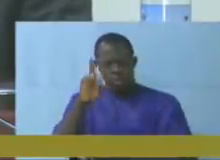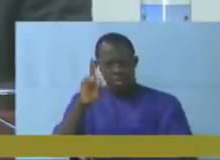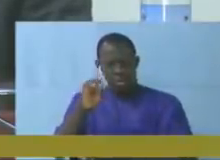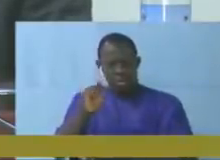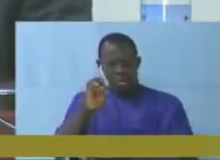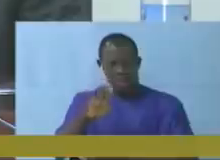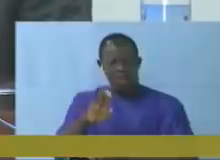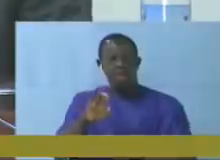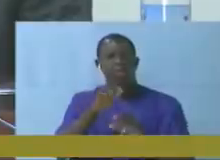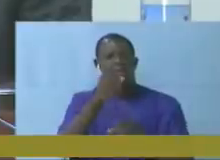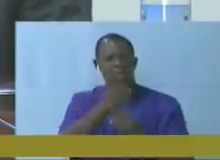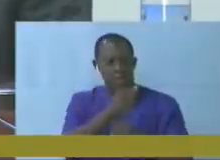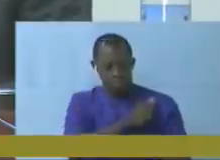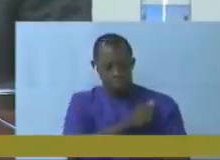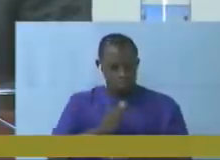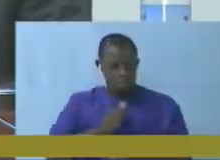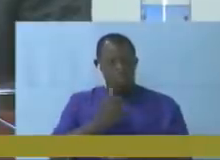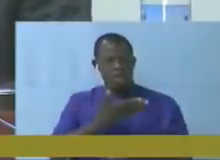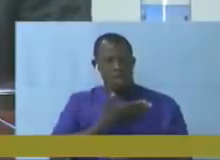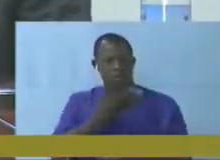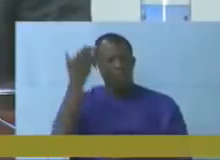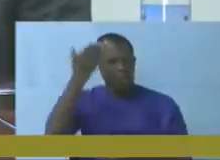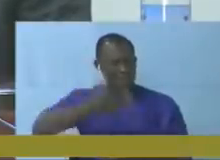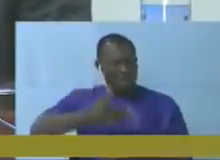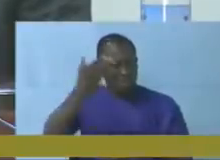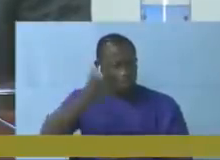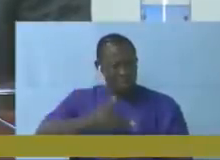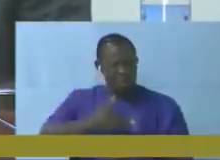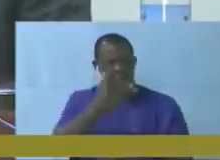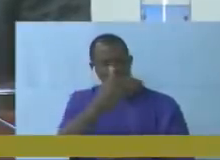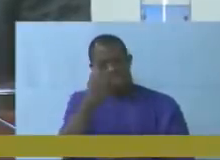the 1997 Constitution.